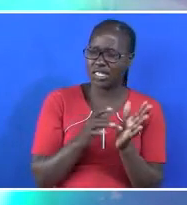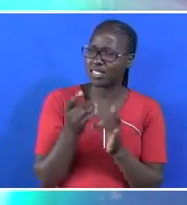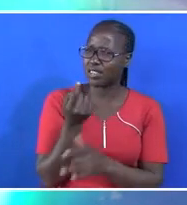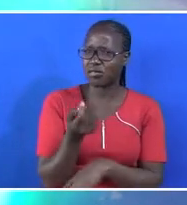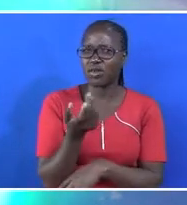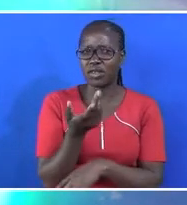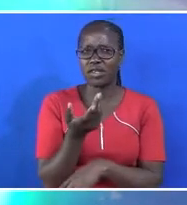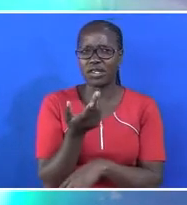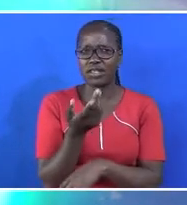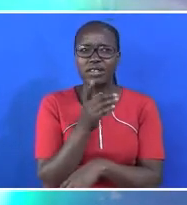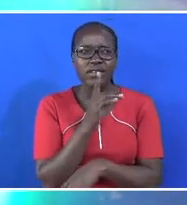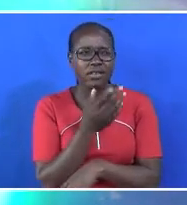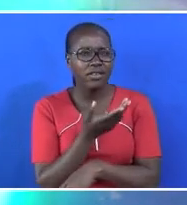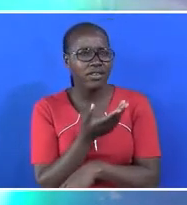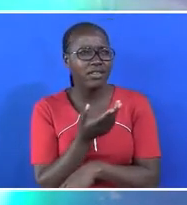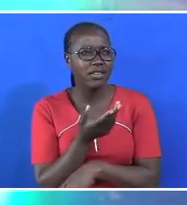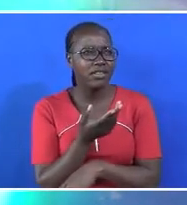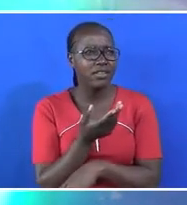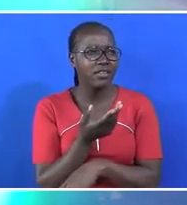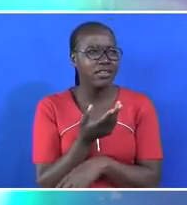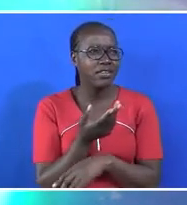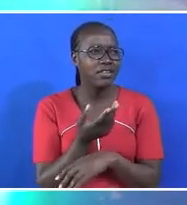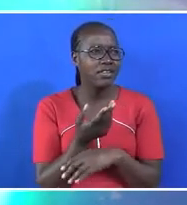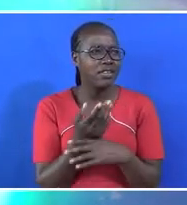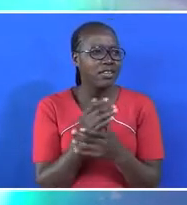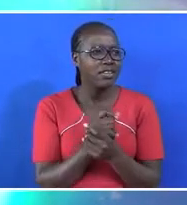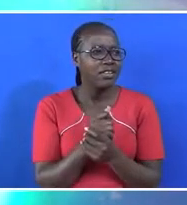You are getting quiet.